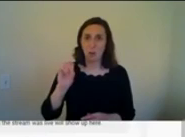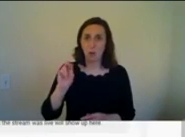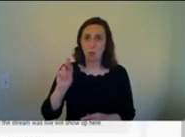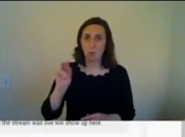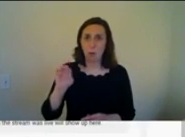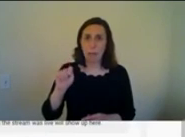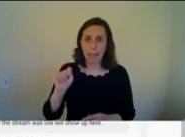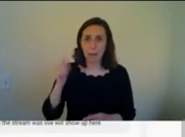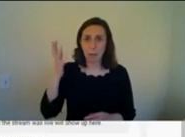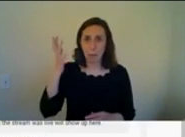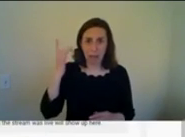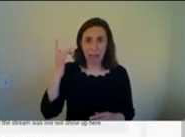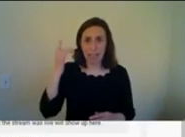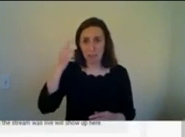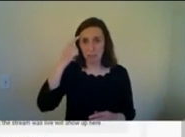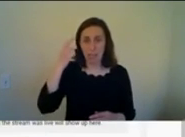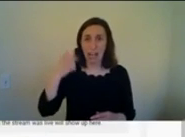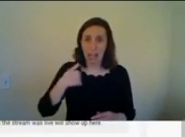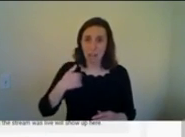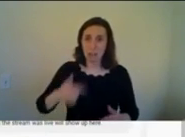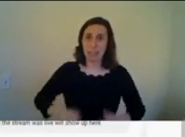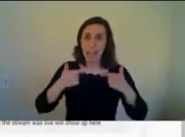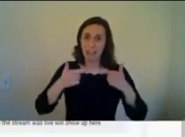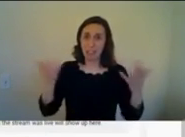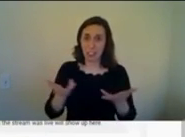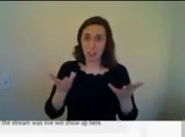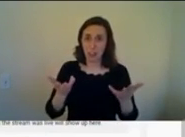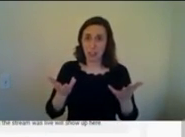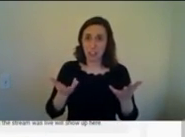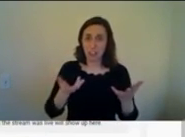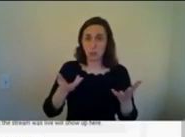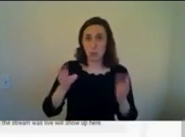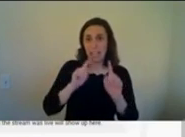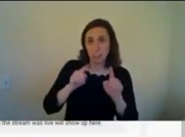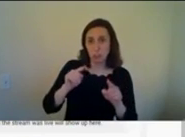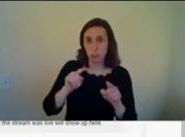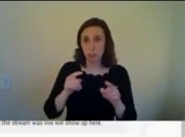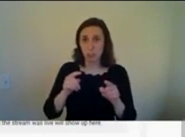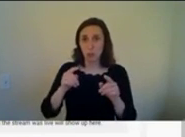The interaction live, I can answer a question like this, and